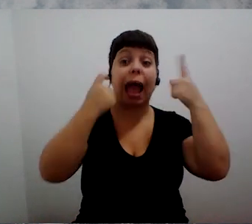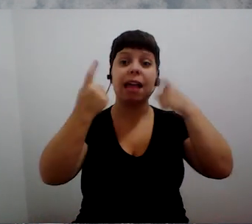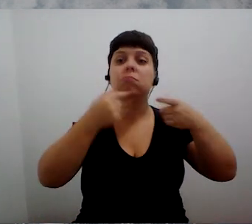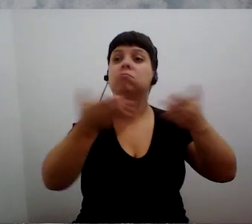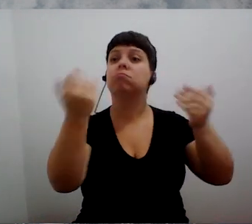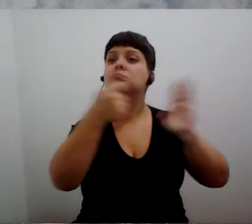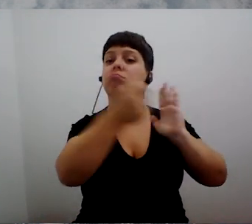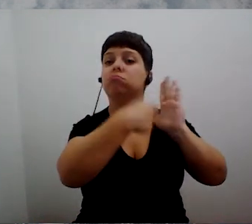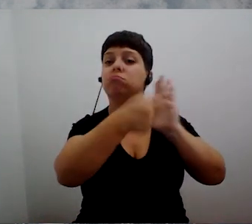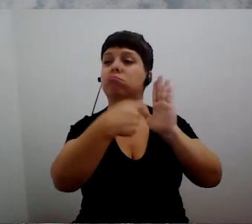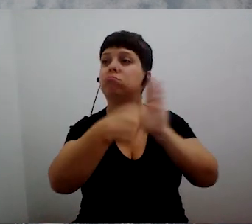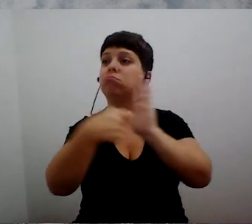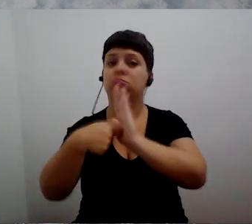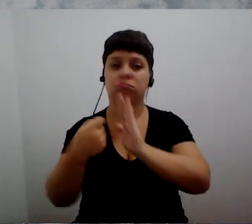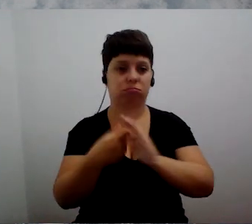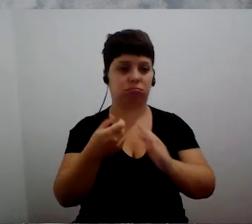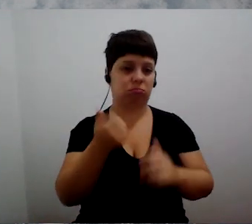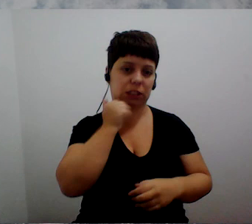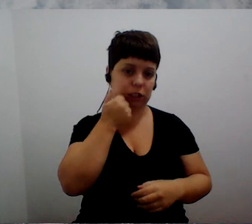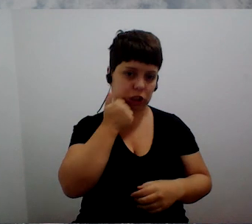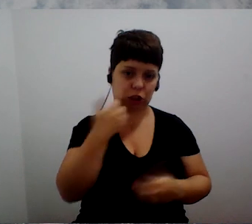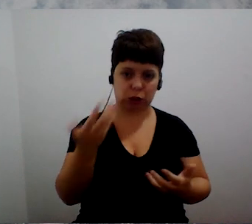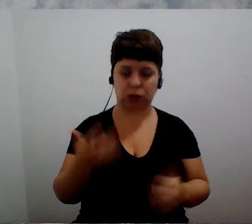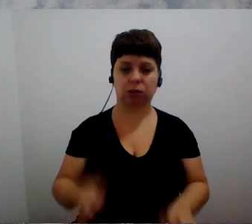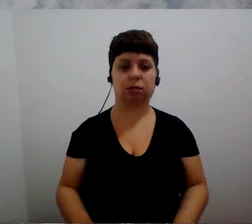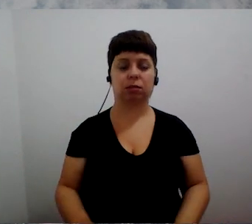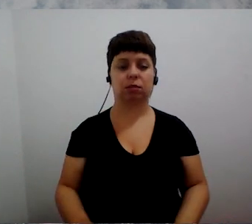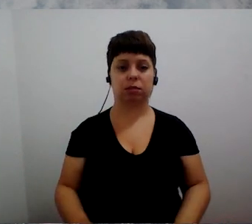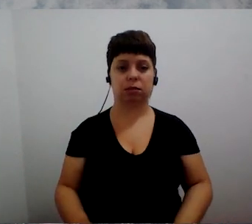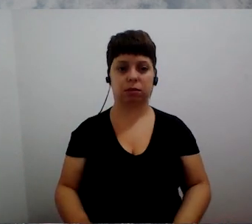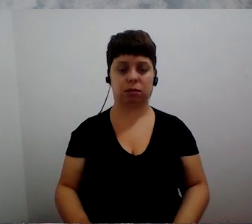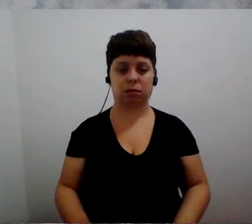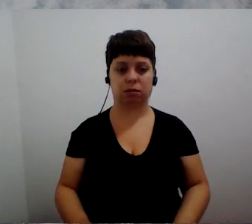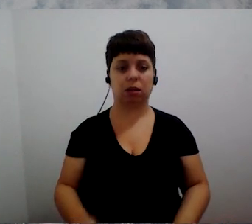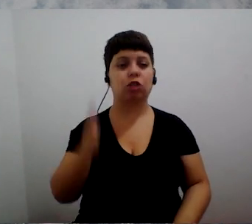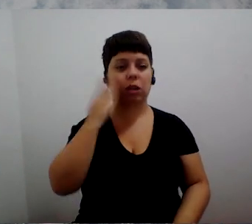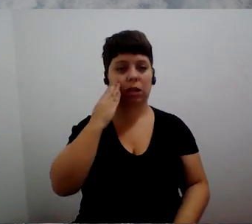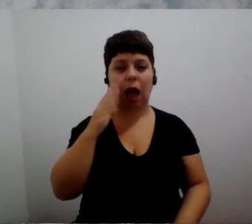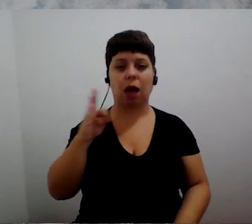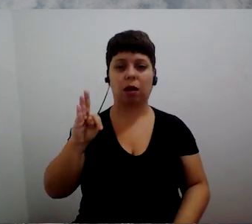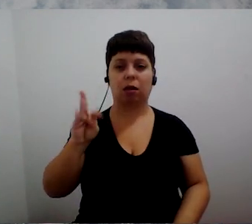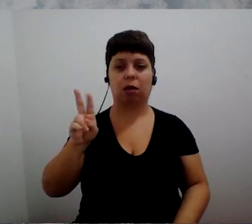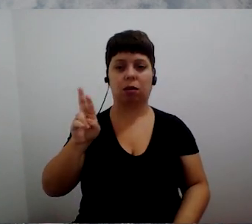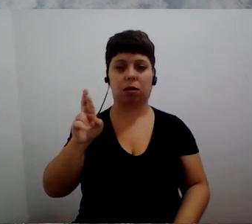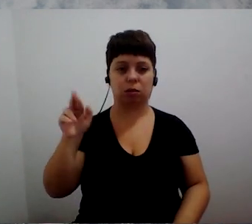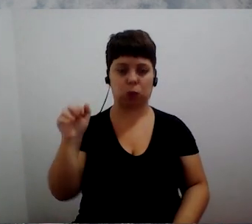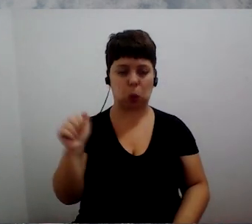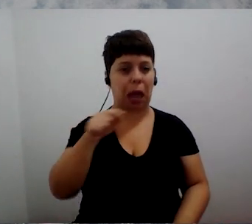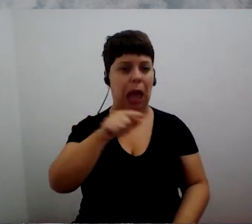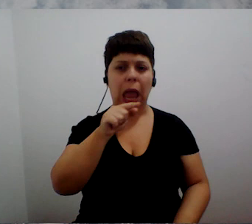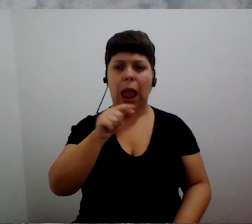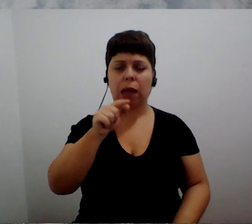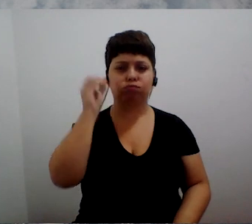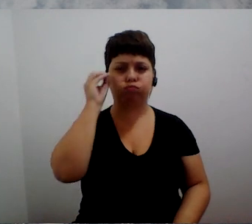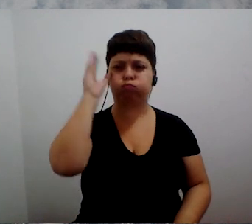projects next year so we can have a boost in scientific projects that are done on the issue.